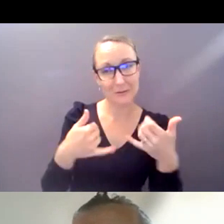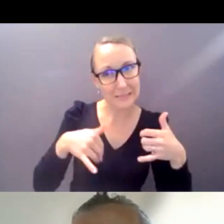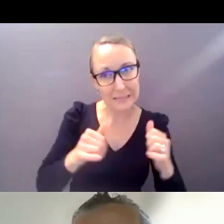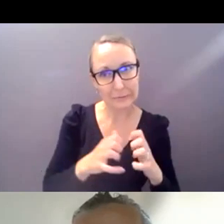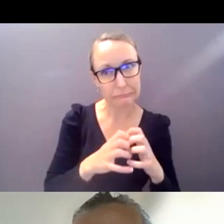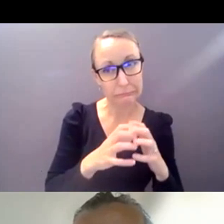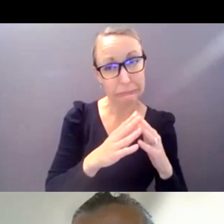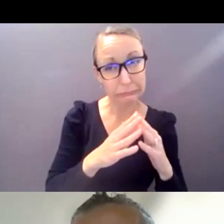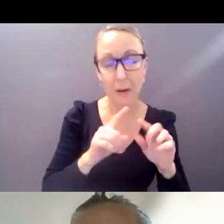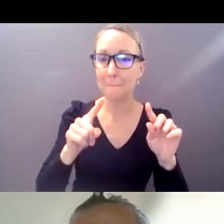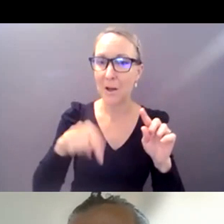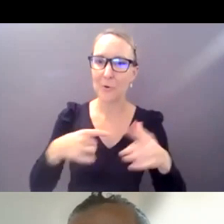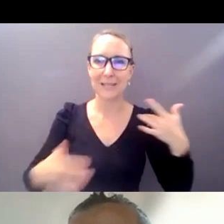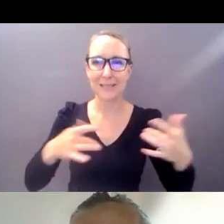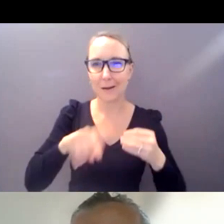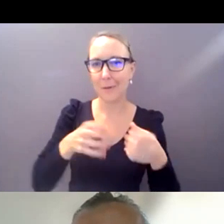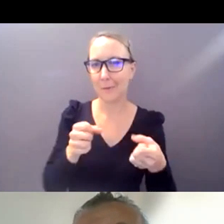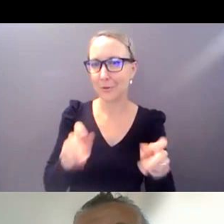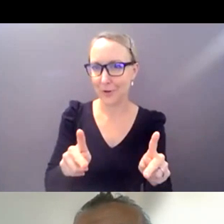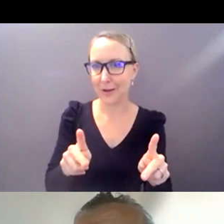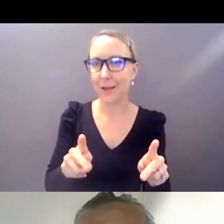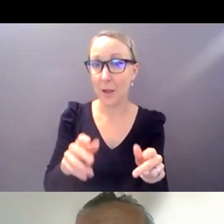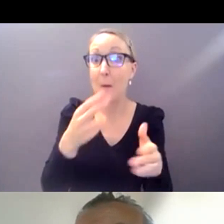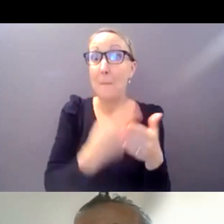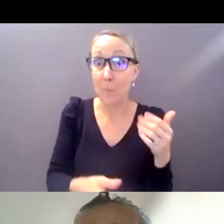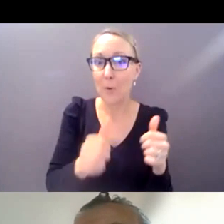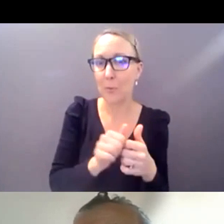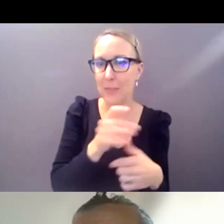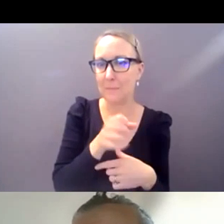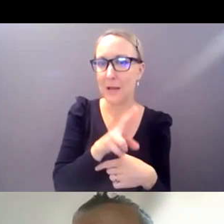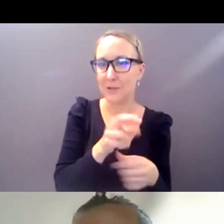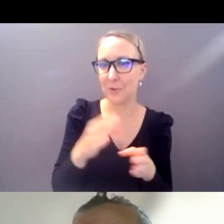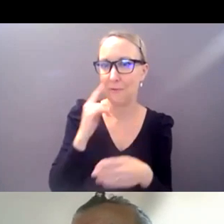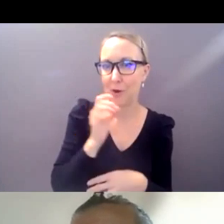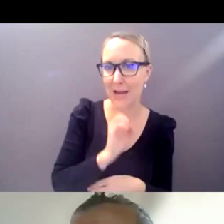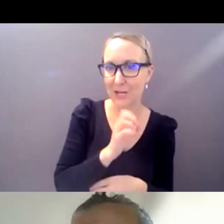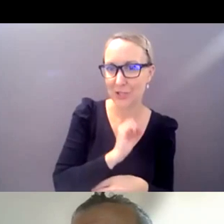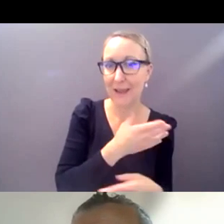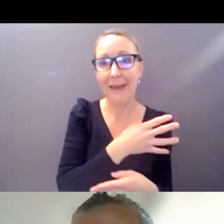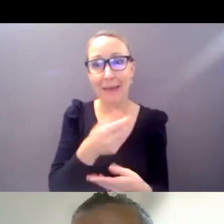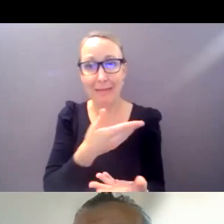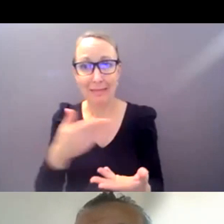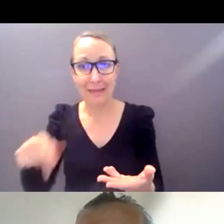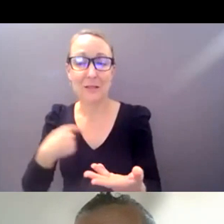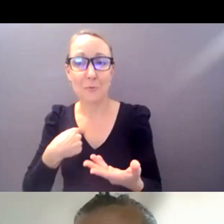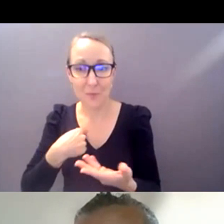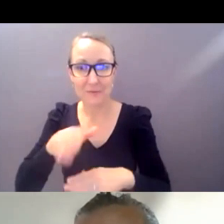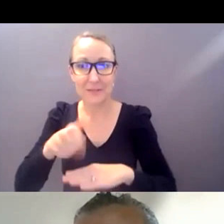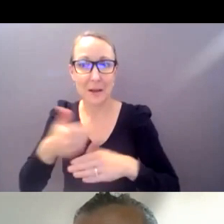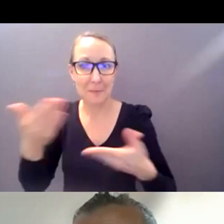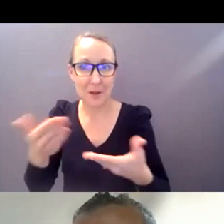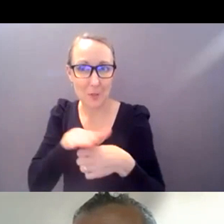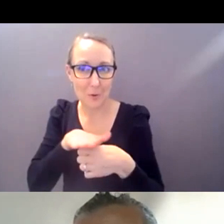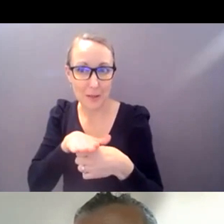the opportunity, both through the Master Plan on Aging, as well as what we're engaged in and have developed locally, both with our